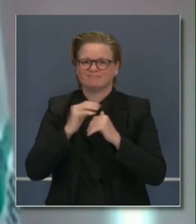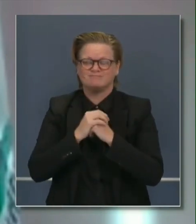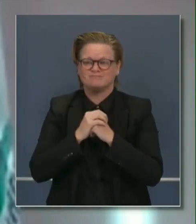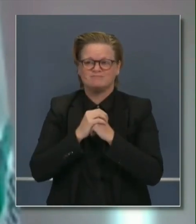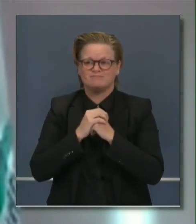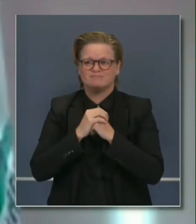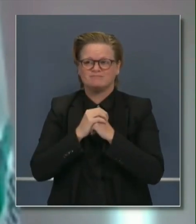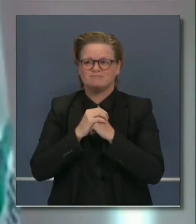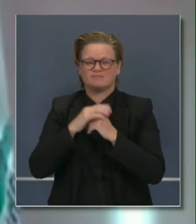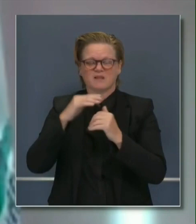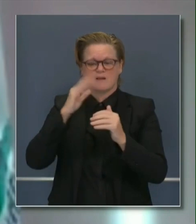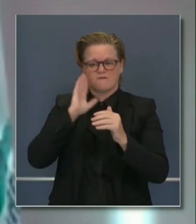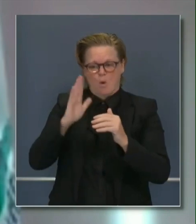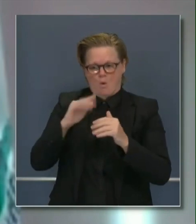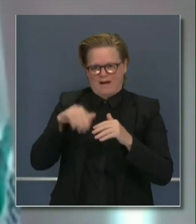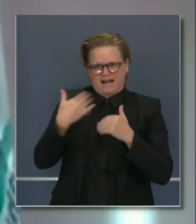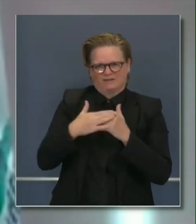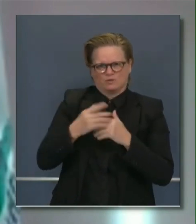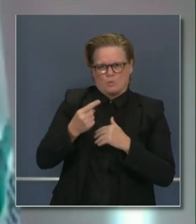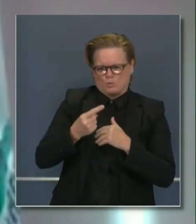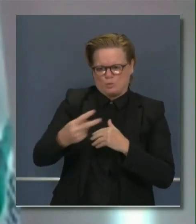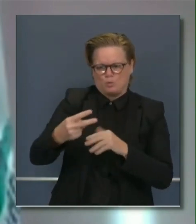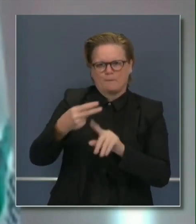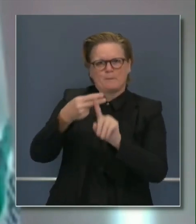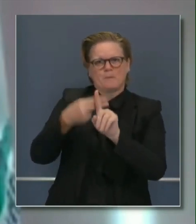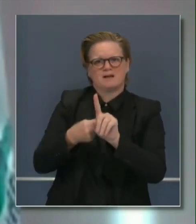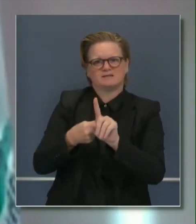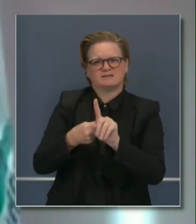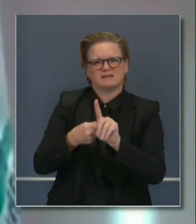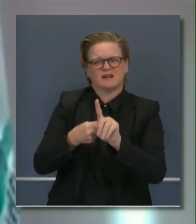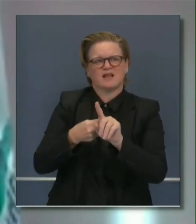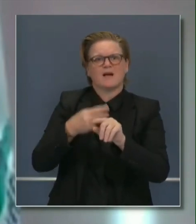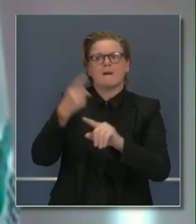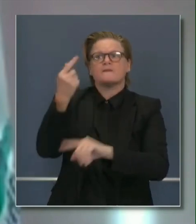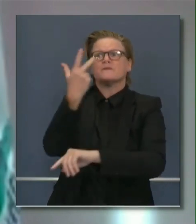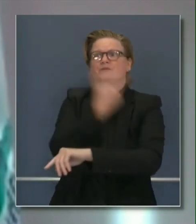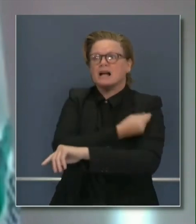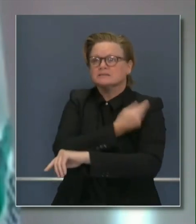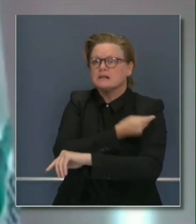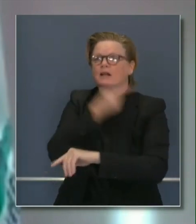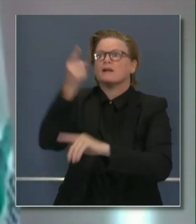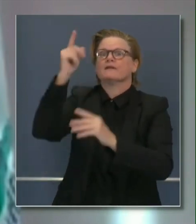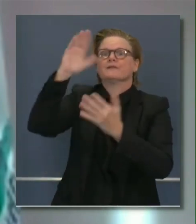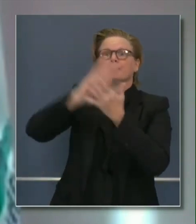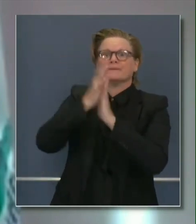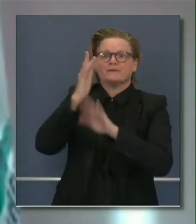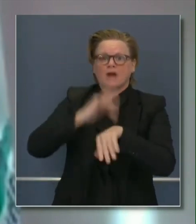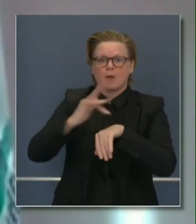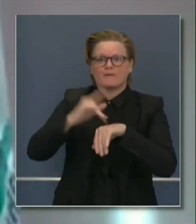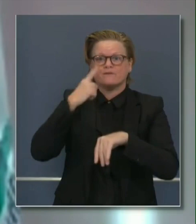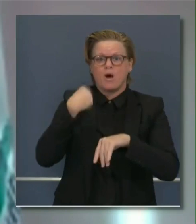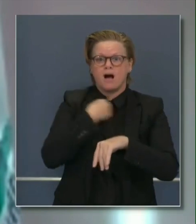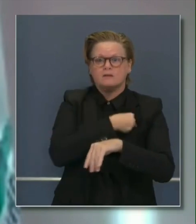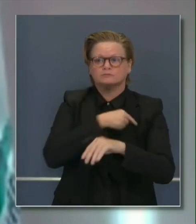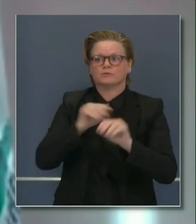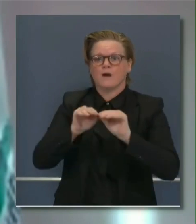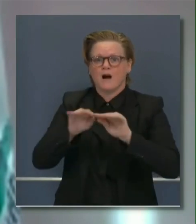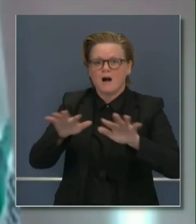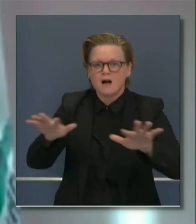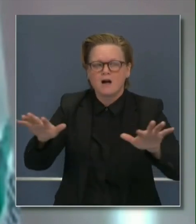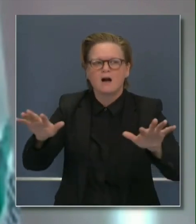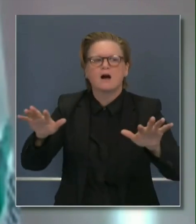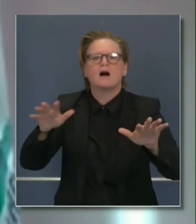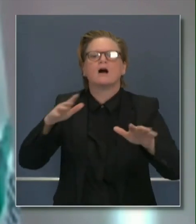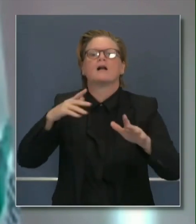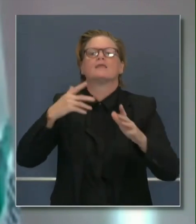of vaccine and the partnership we have with those providers of the vaccination in our counties,